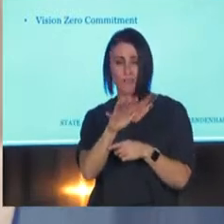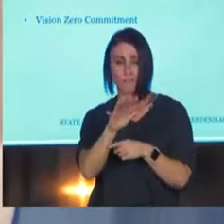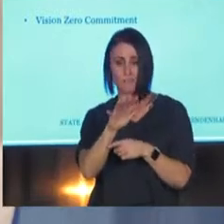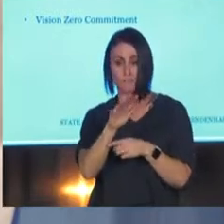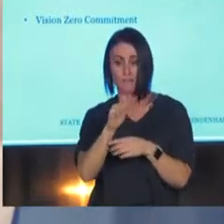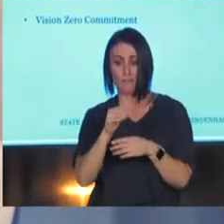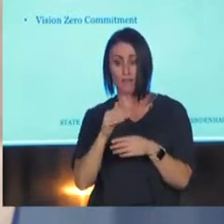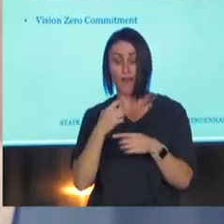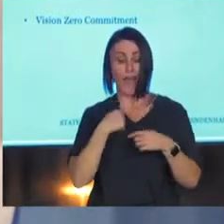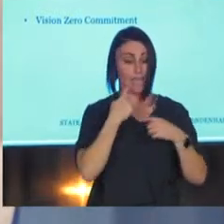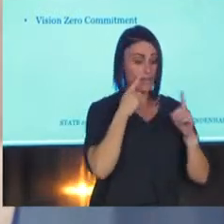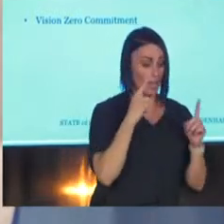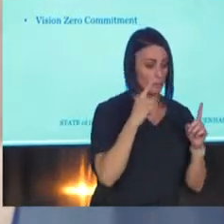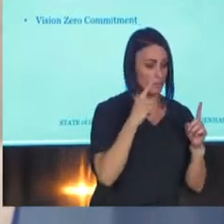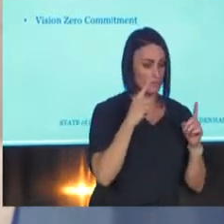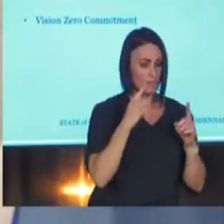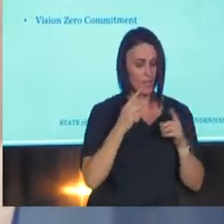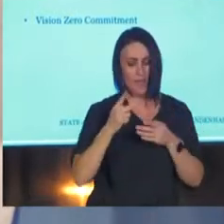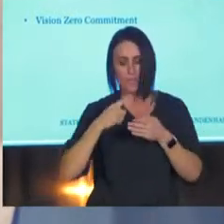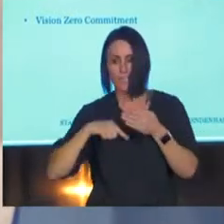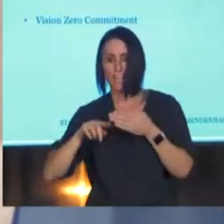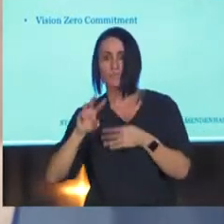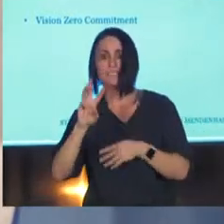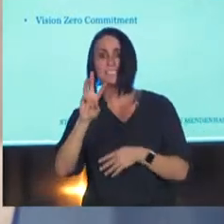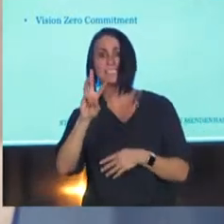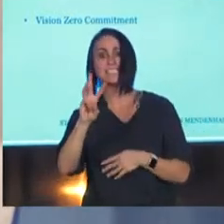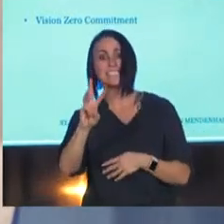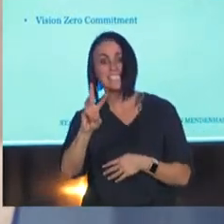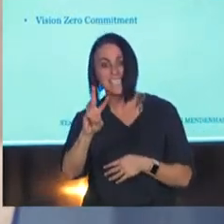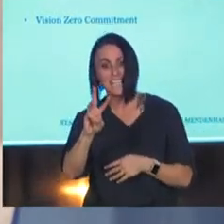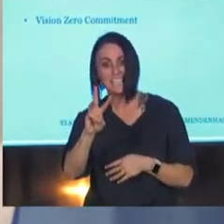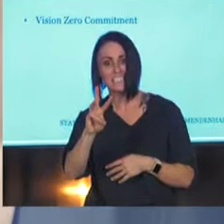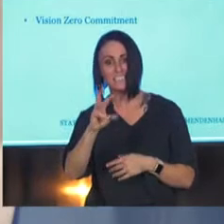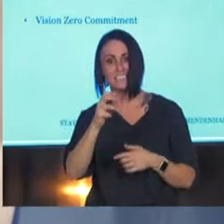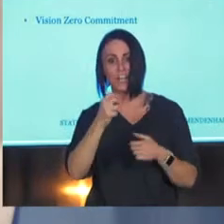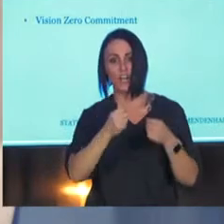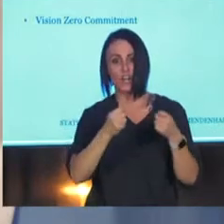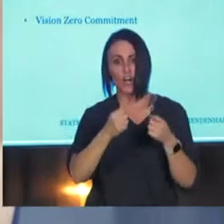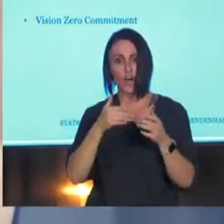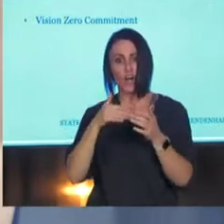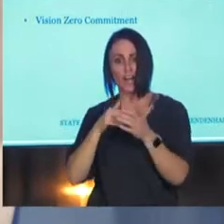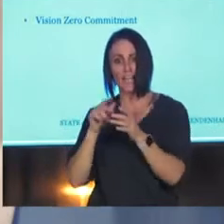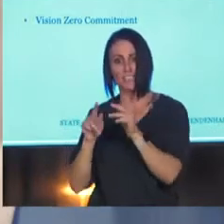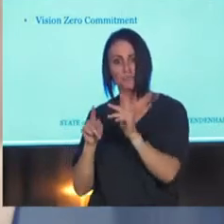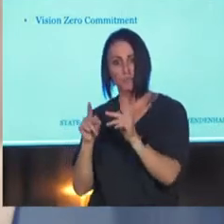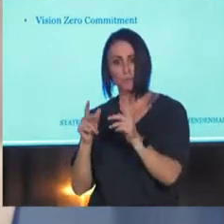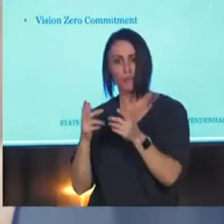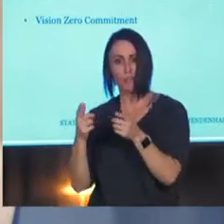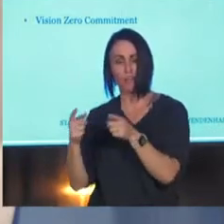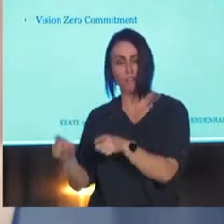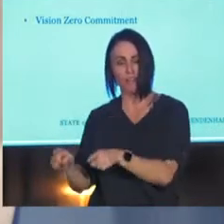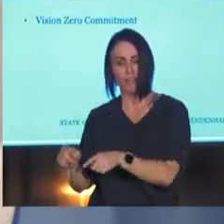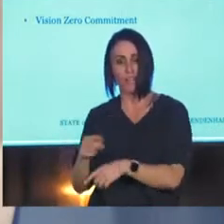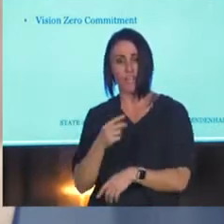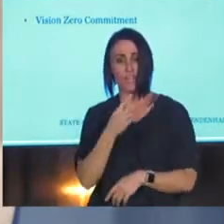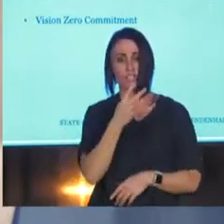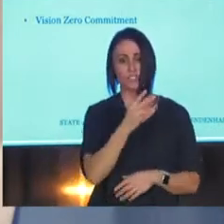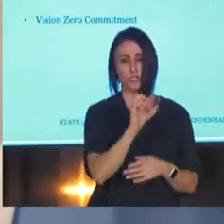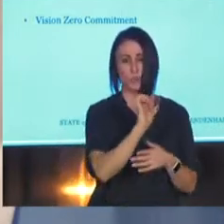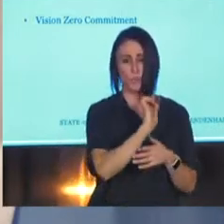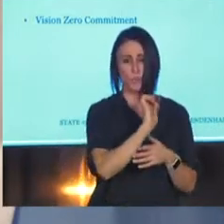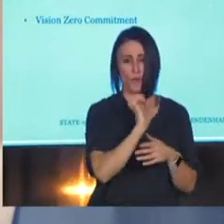following that announcement, there were 6 auto versus pedestrian incidents. 2